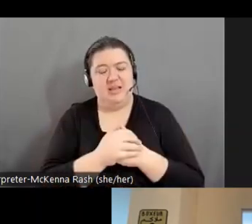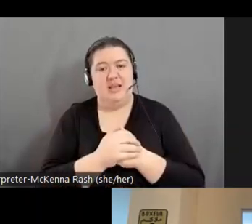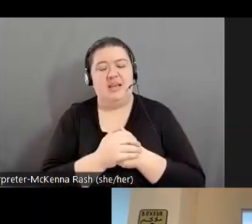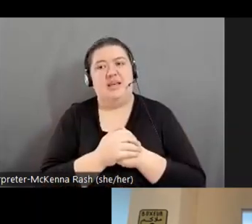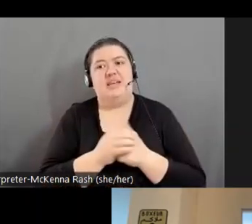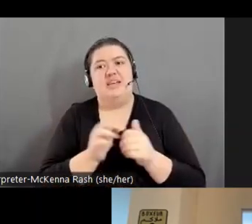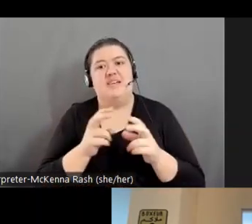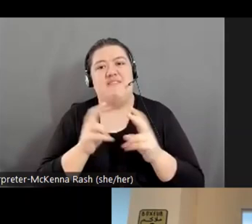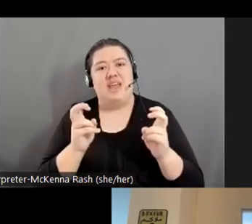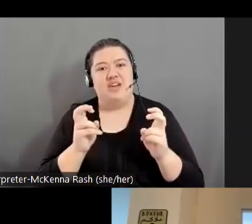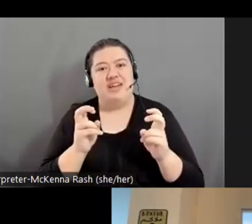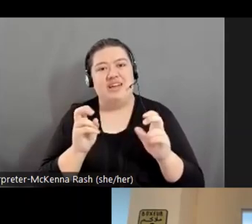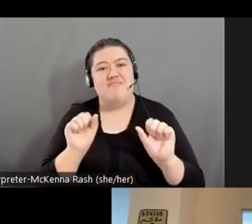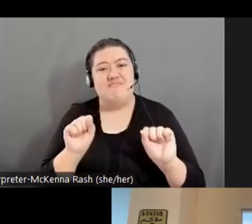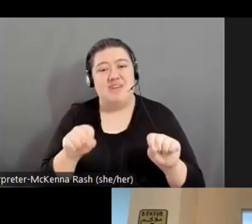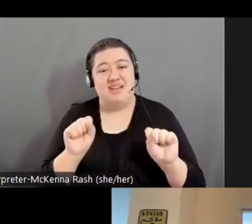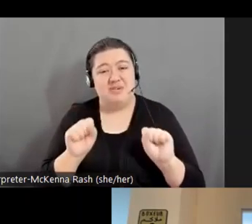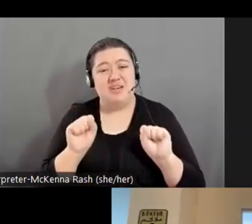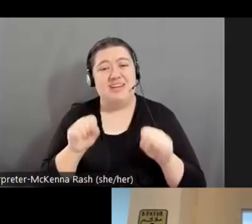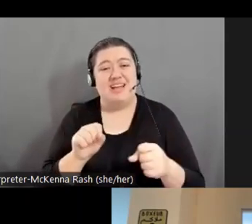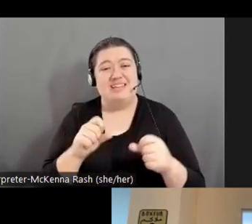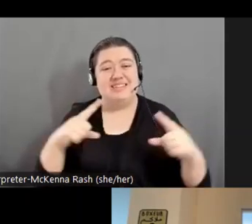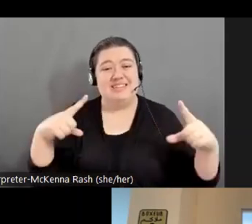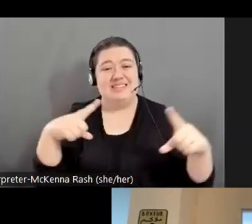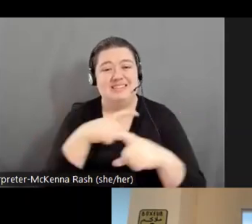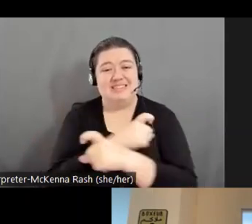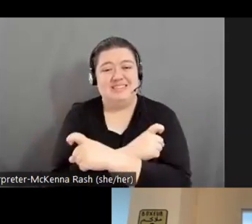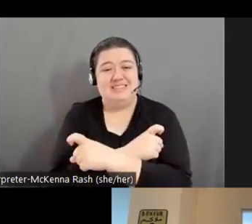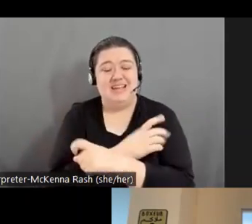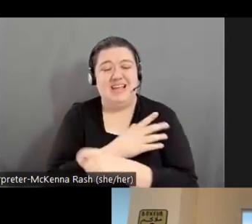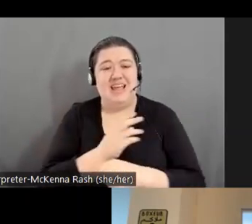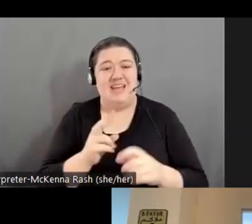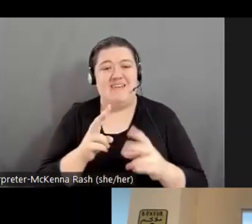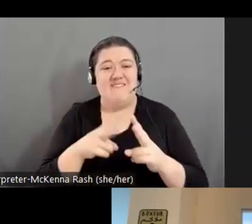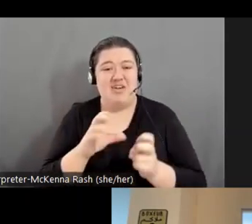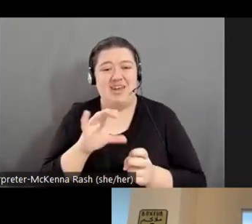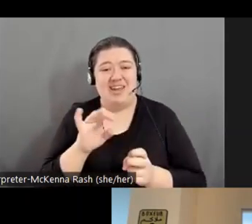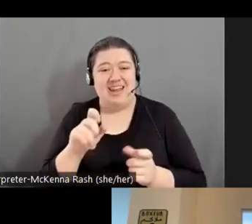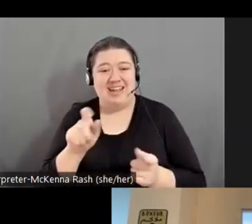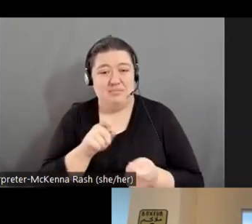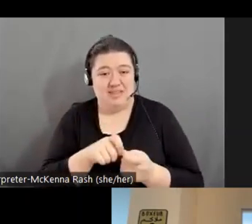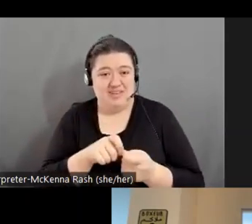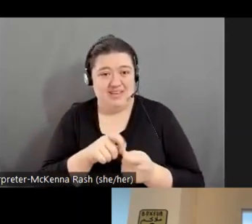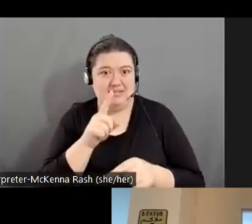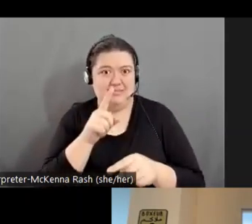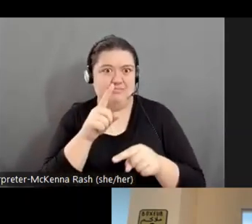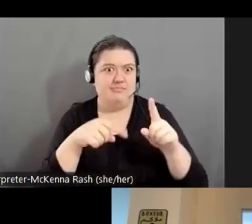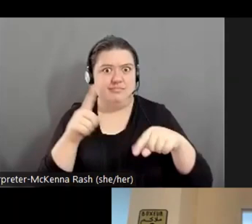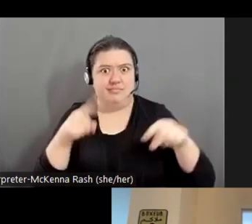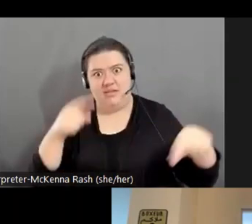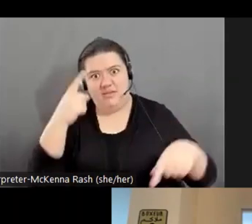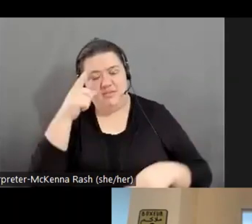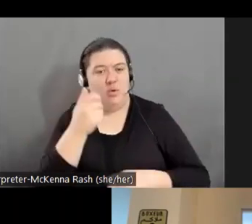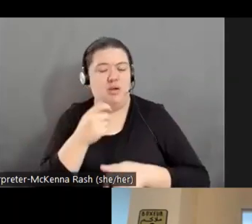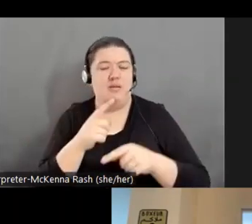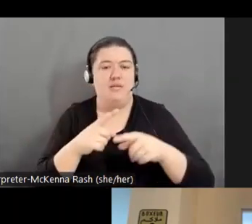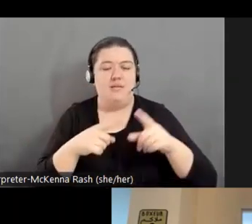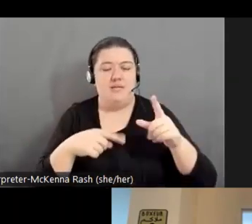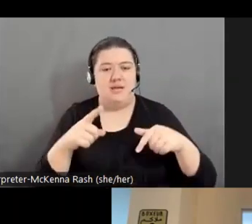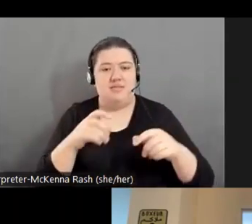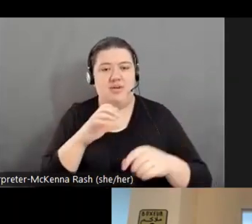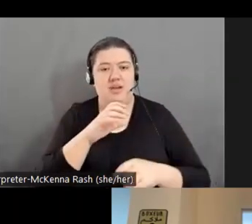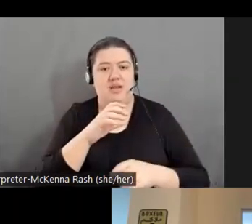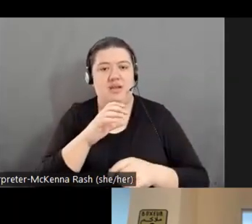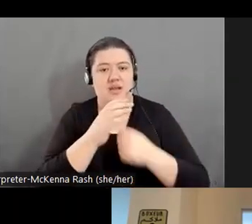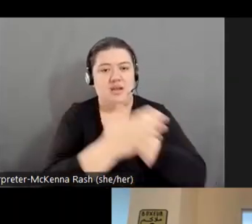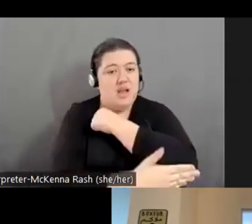it's very possible that it can get really complex and very case specific. It's actually different for different countries. Canadians are